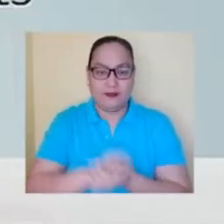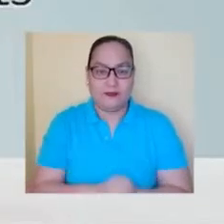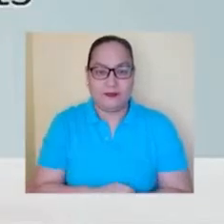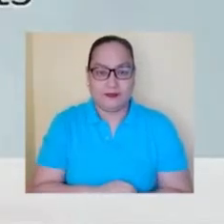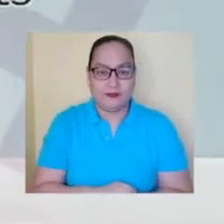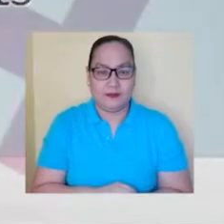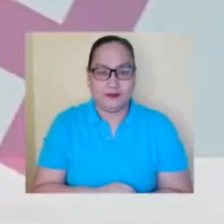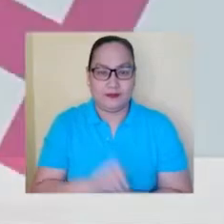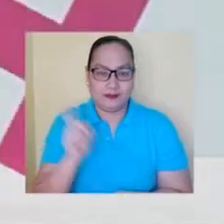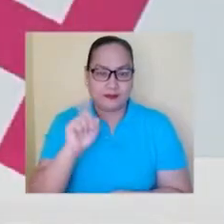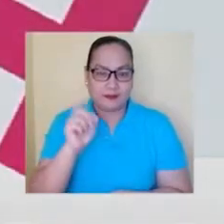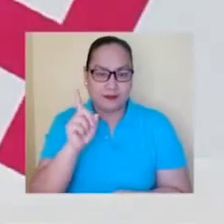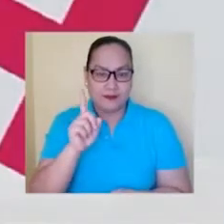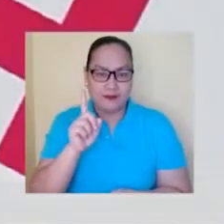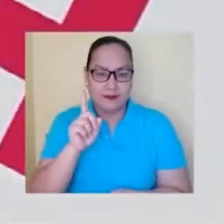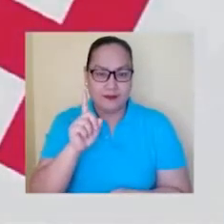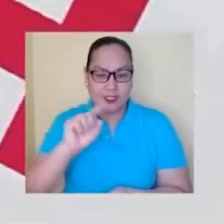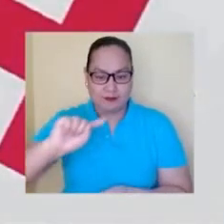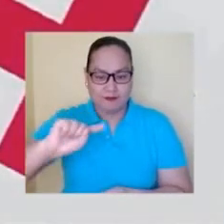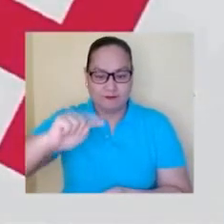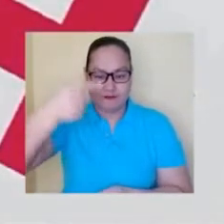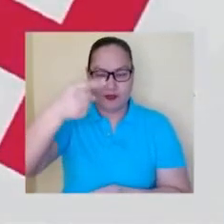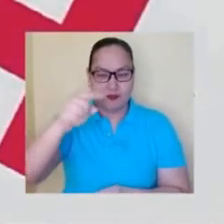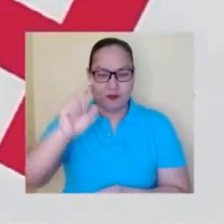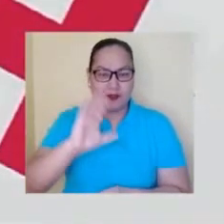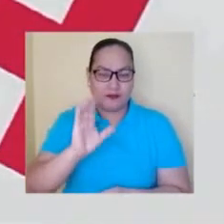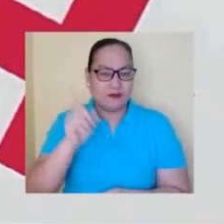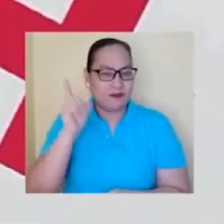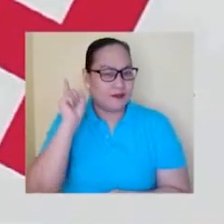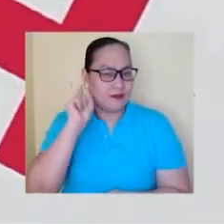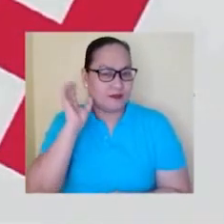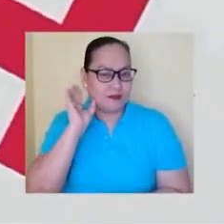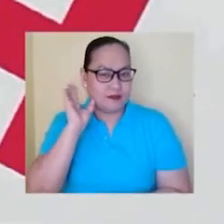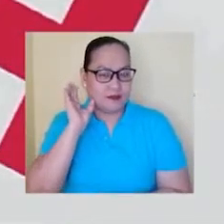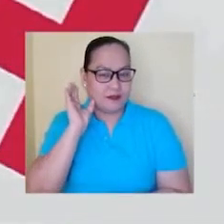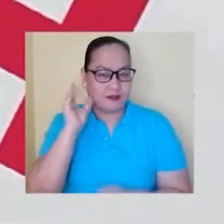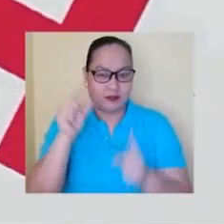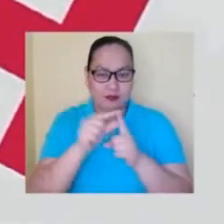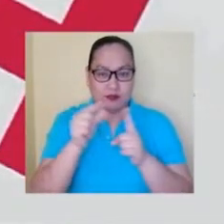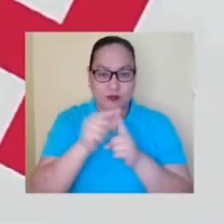What comes first to your mind when you hear the term first aid?